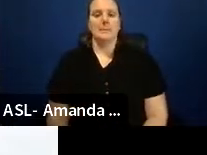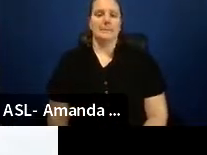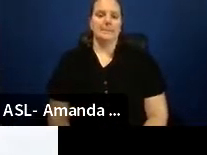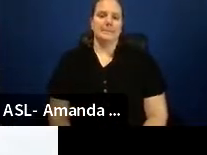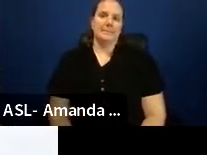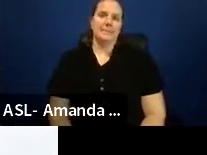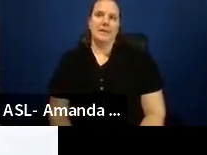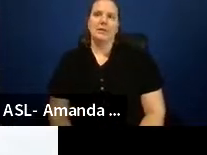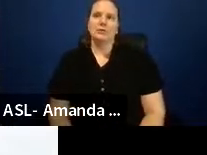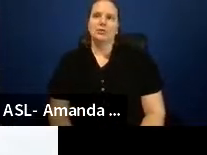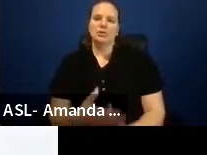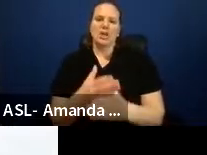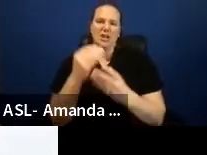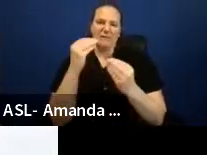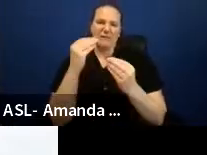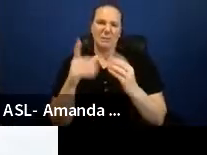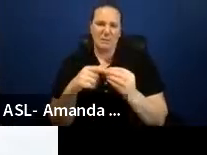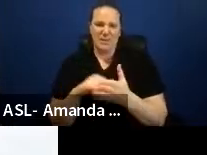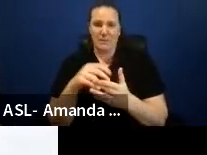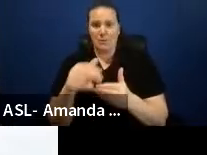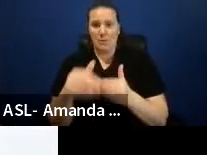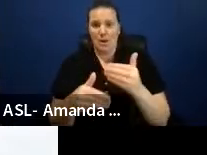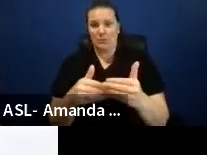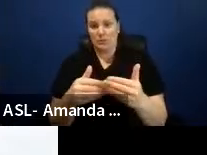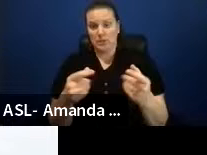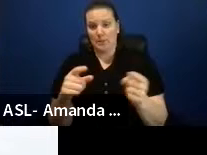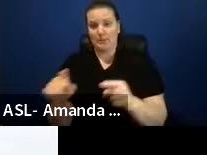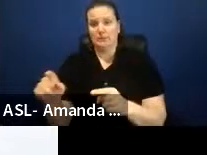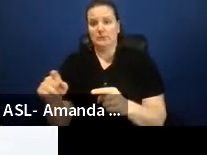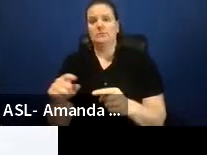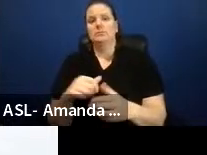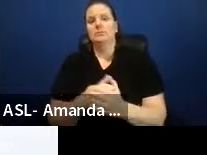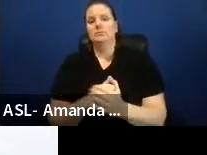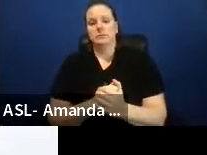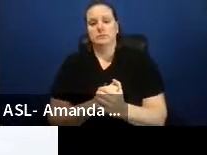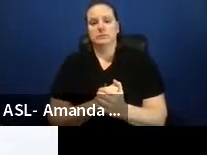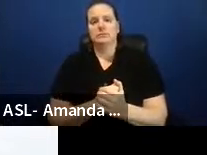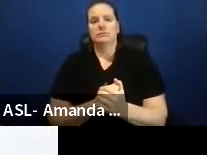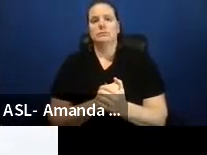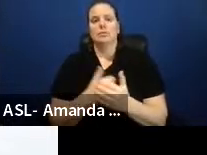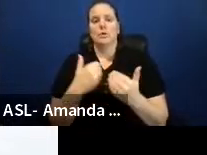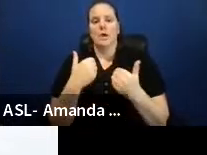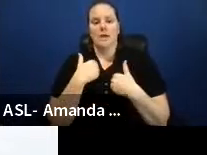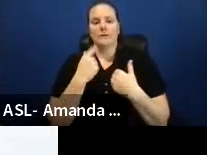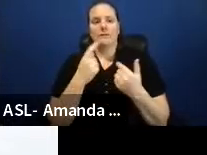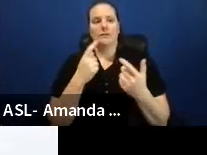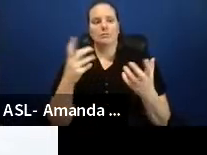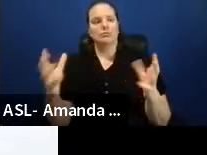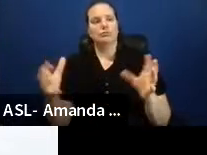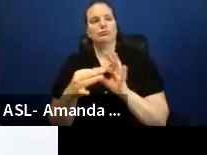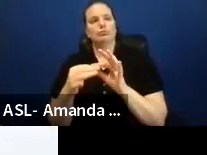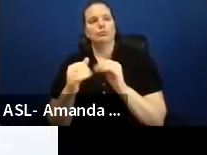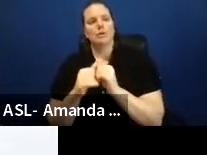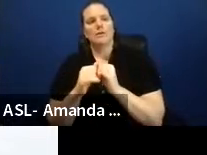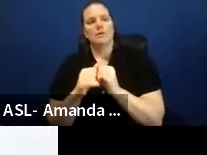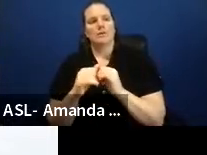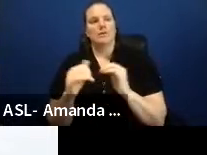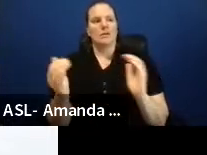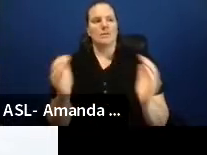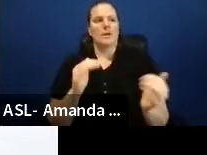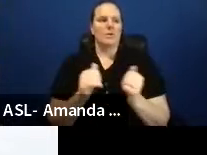information about the progress that's being made. There is the sentiment that we're being brought along together versus it